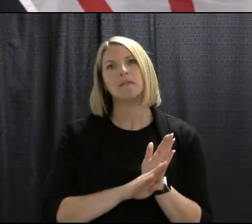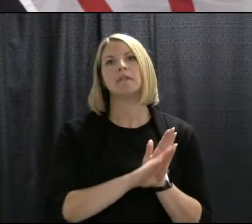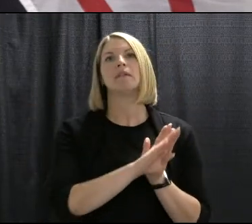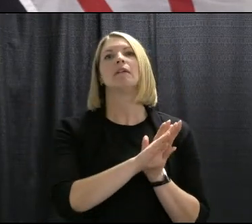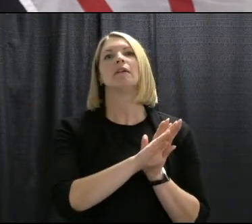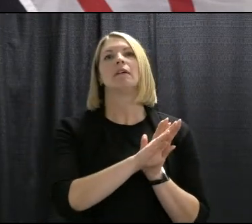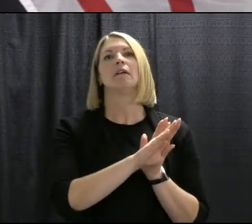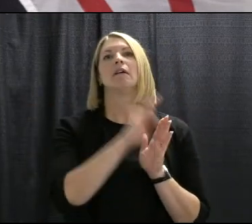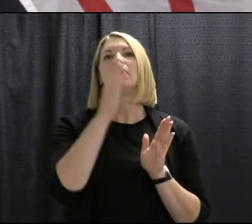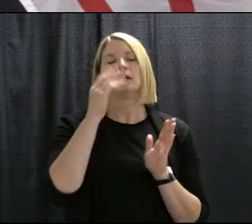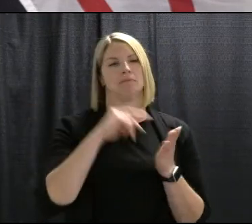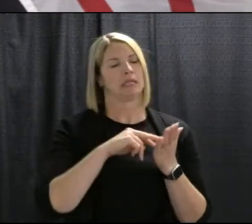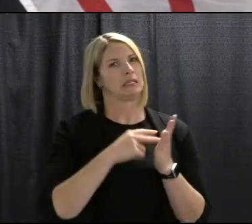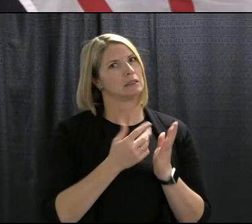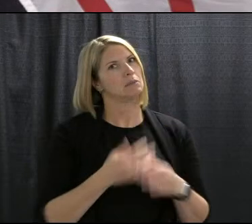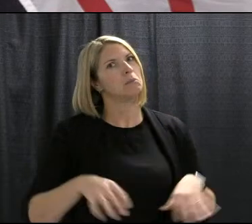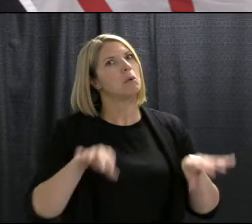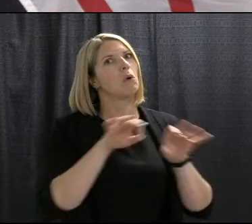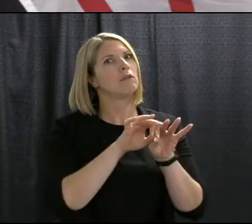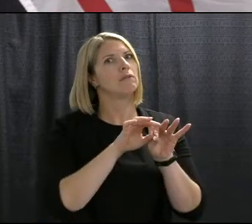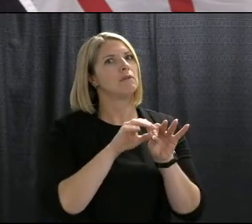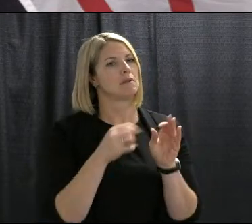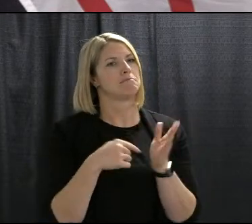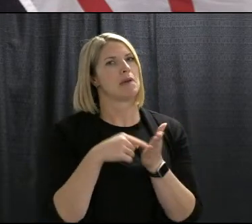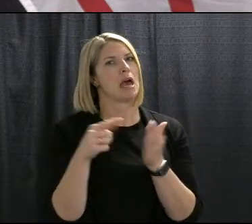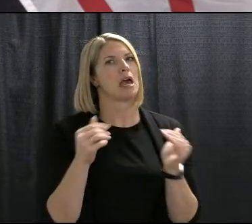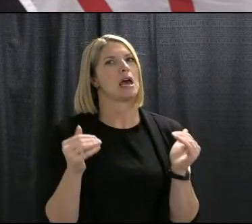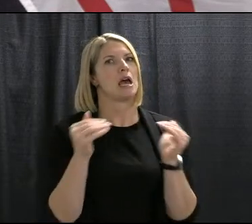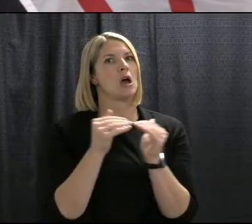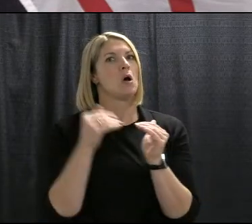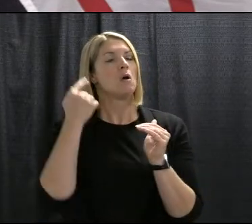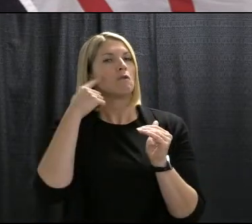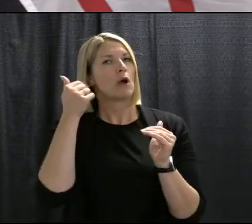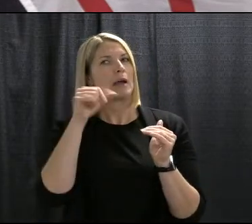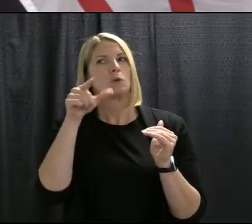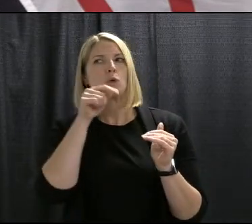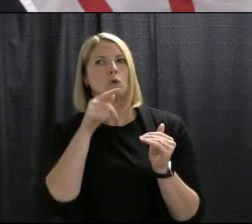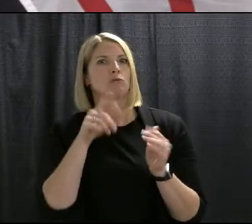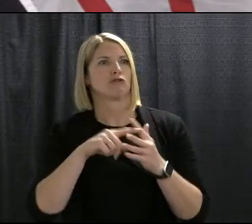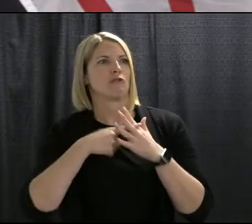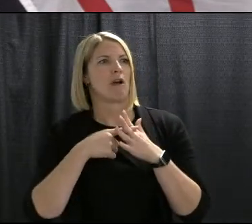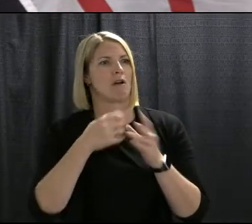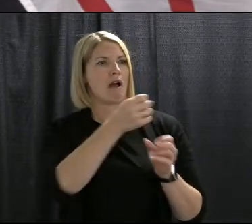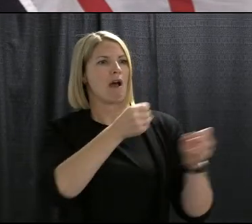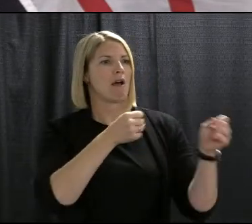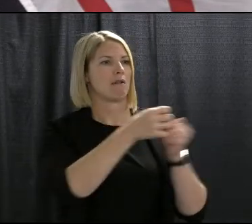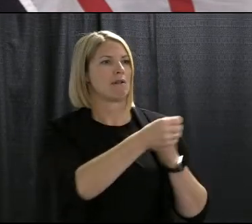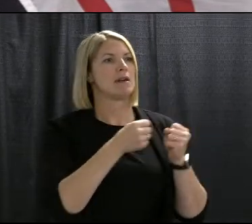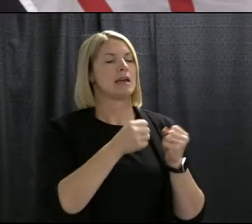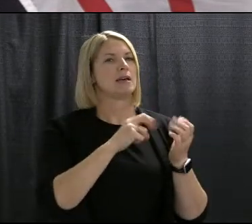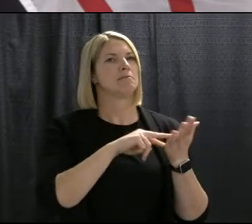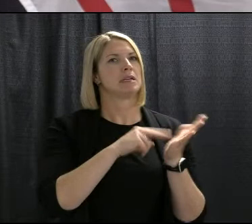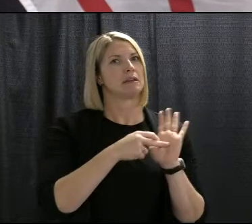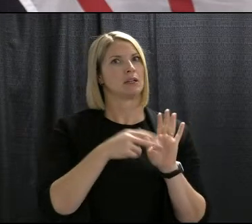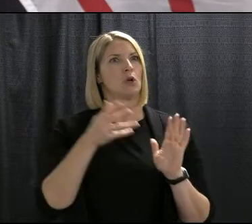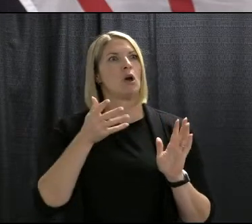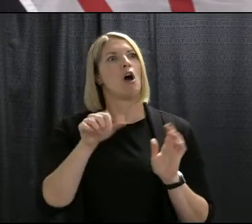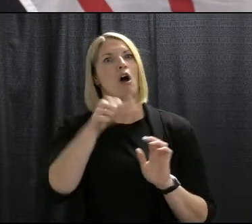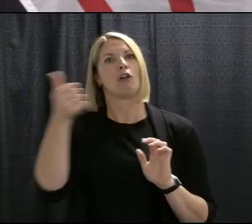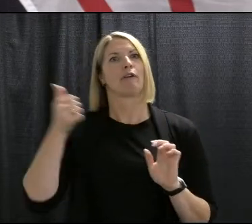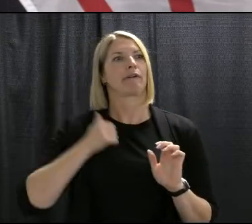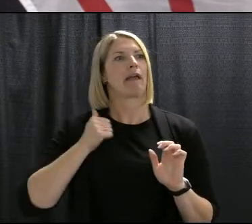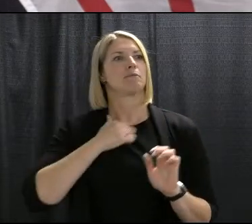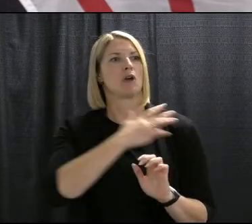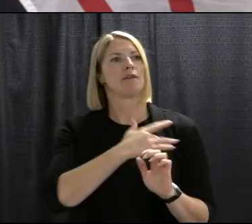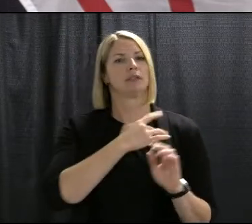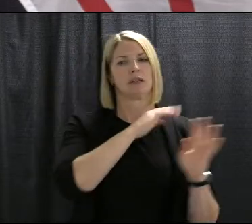are valuable to job seekers and can help position Newfoundland and Labrador as an attractive place to work.